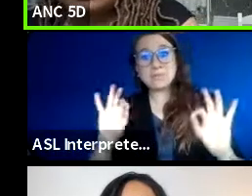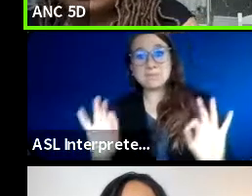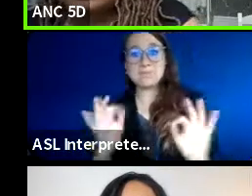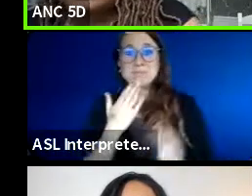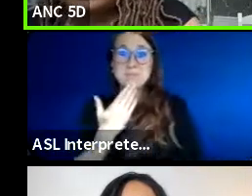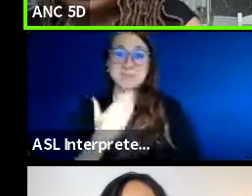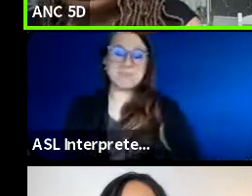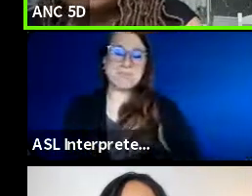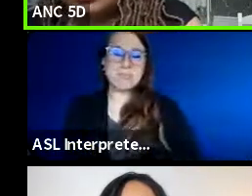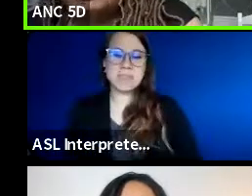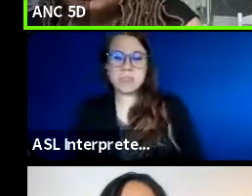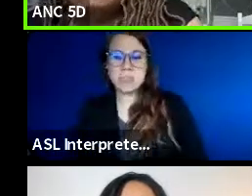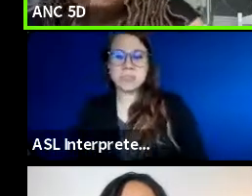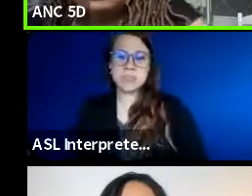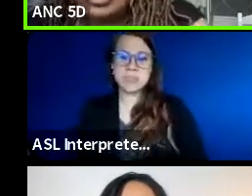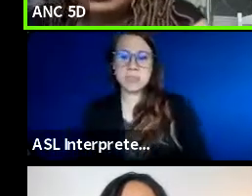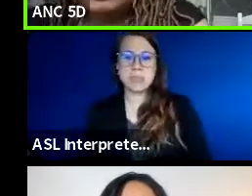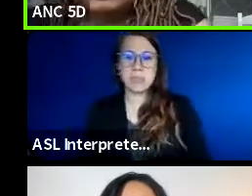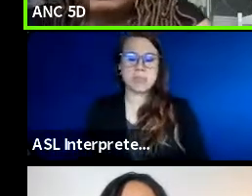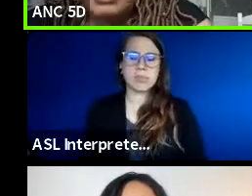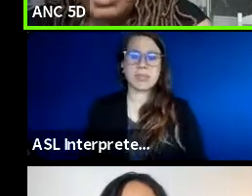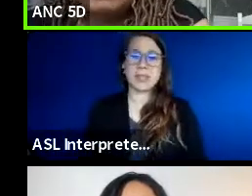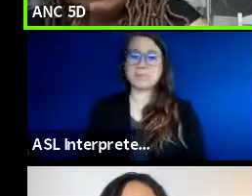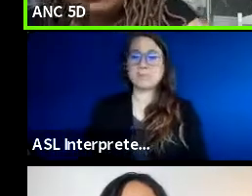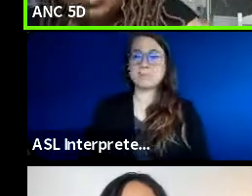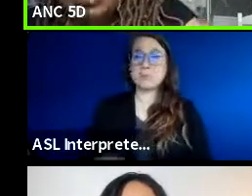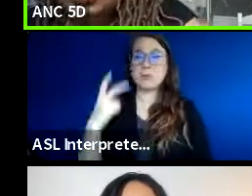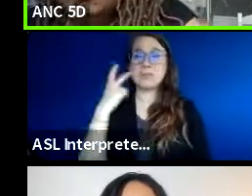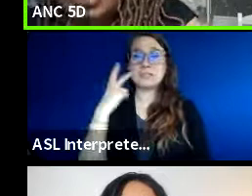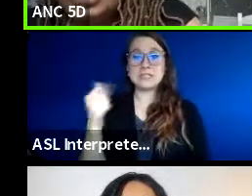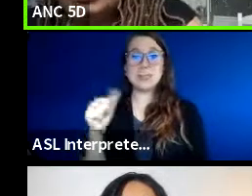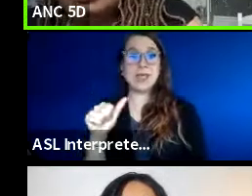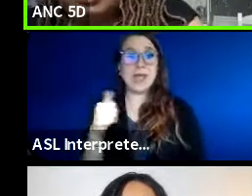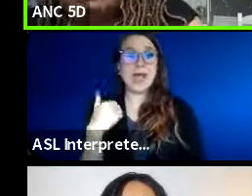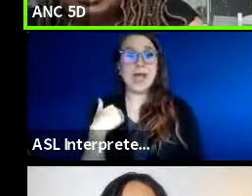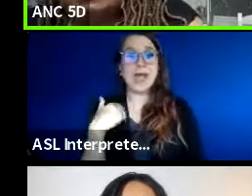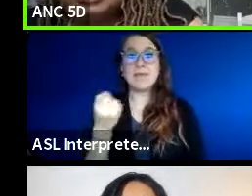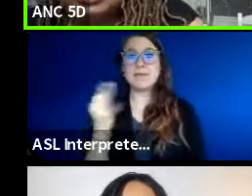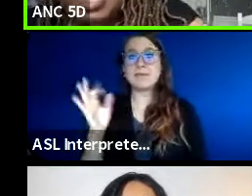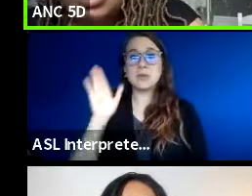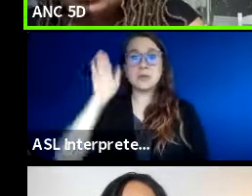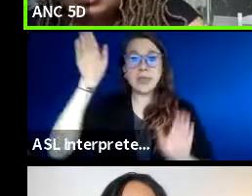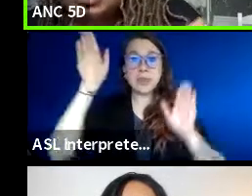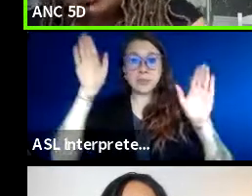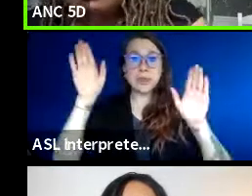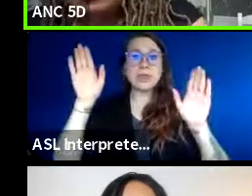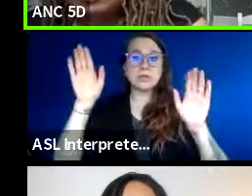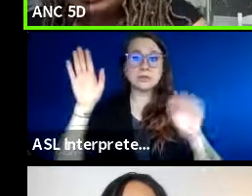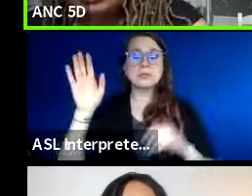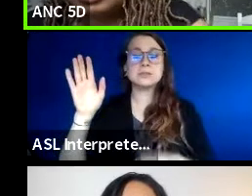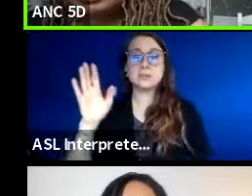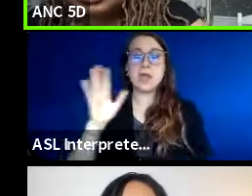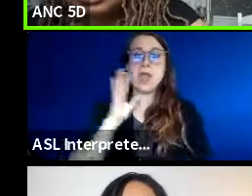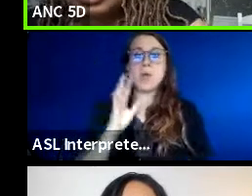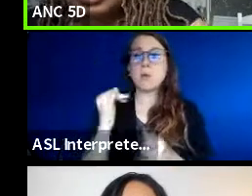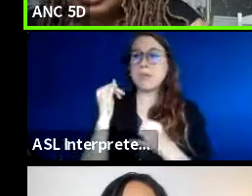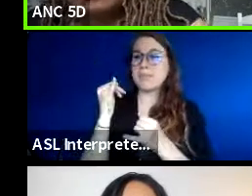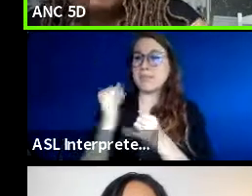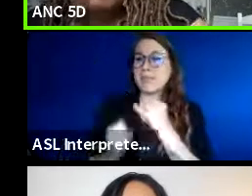that. And then I do see we have a few hands raised. I'm going to pick up the last